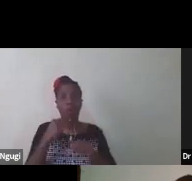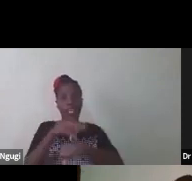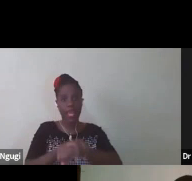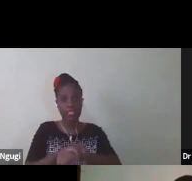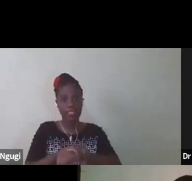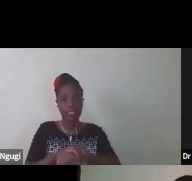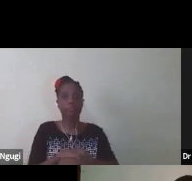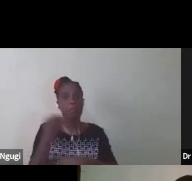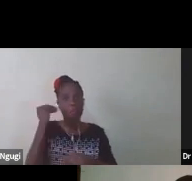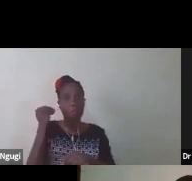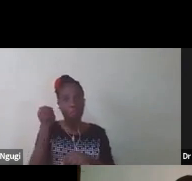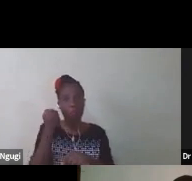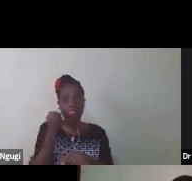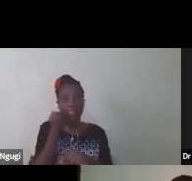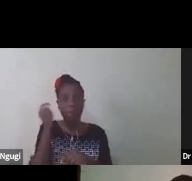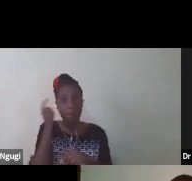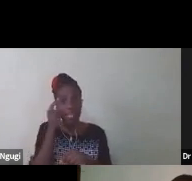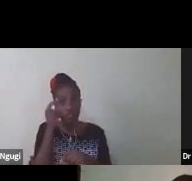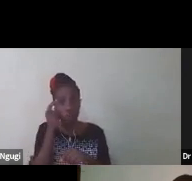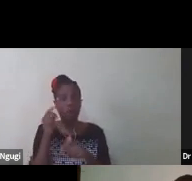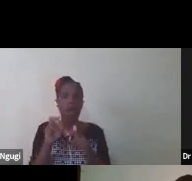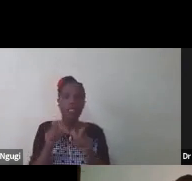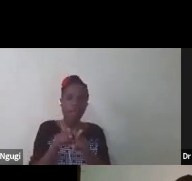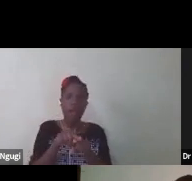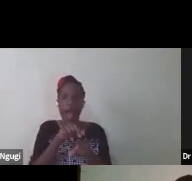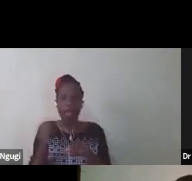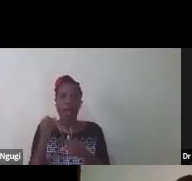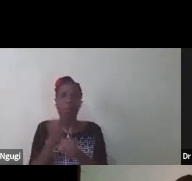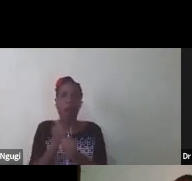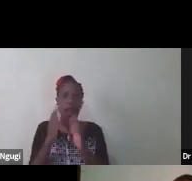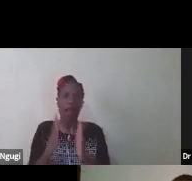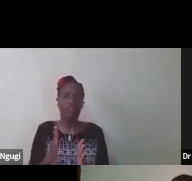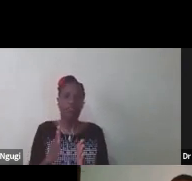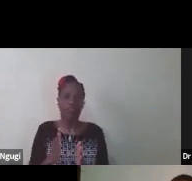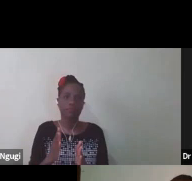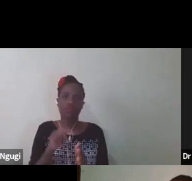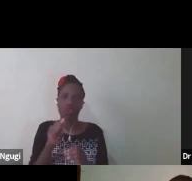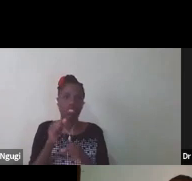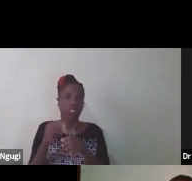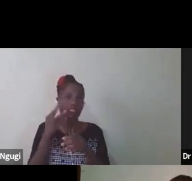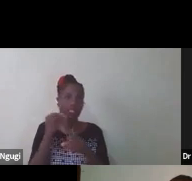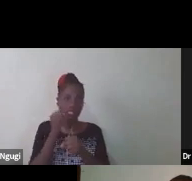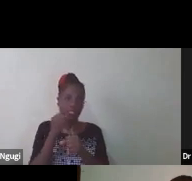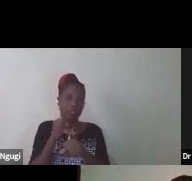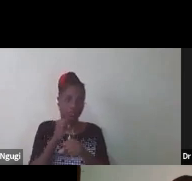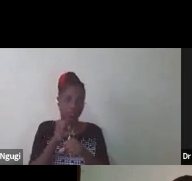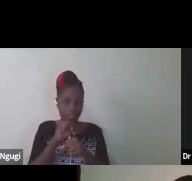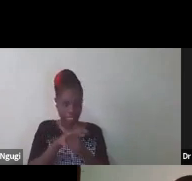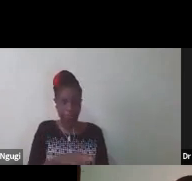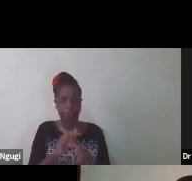mental health issues and, of course, those who are in the front line not to be affected as much. So I'd like now to move on to the question and